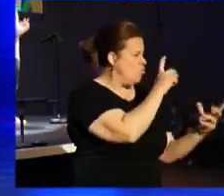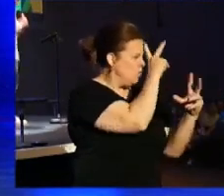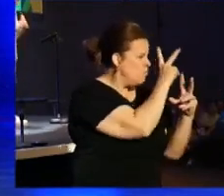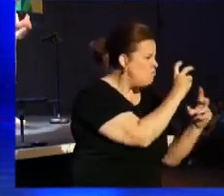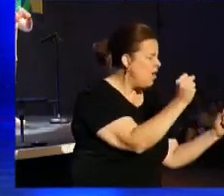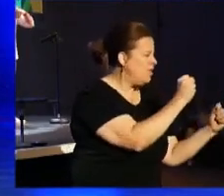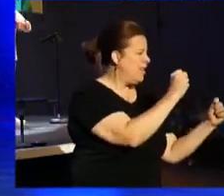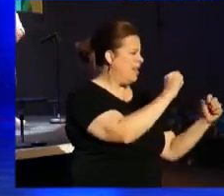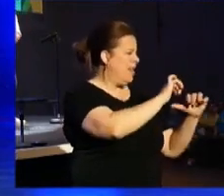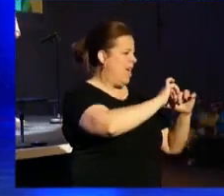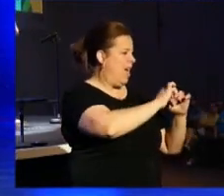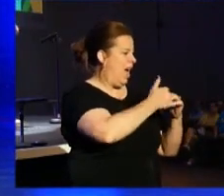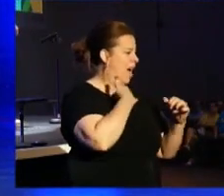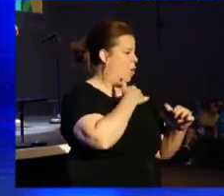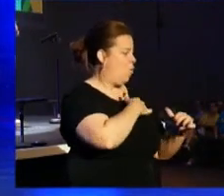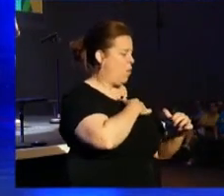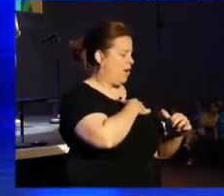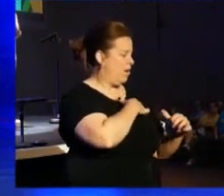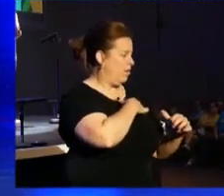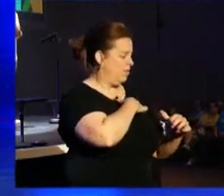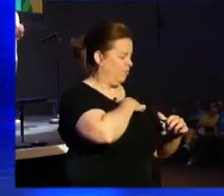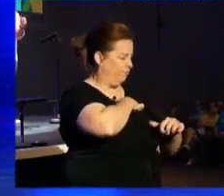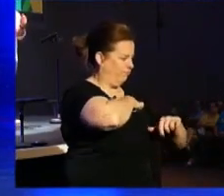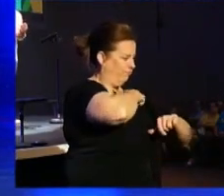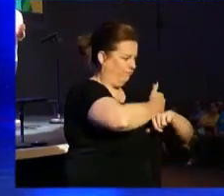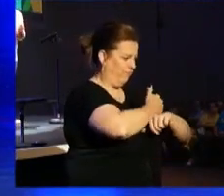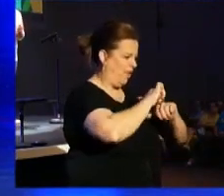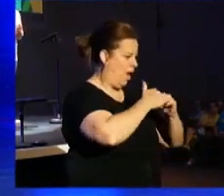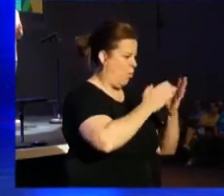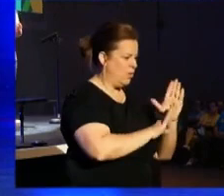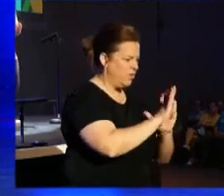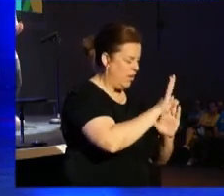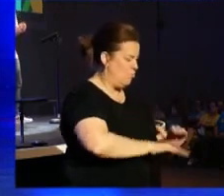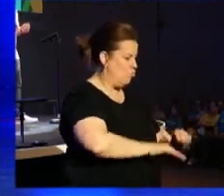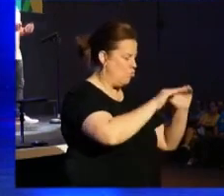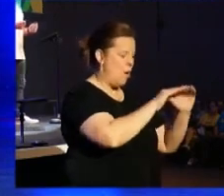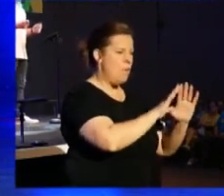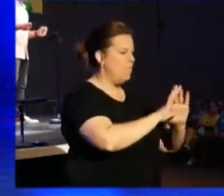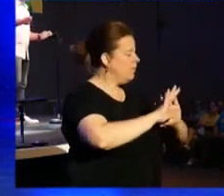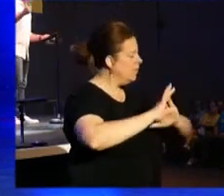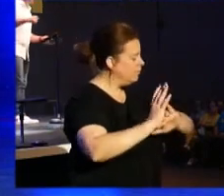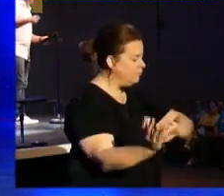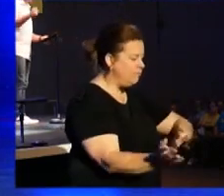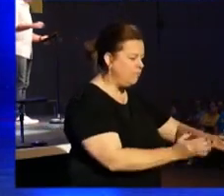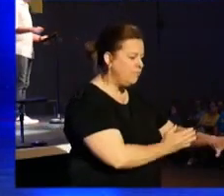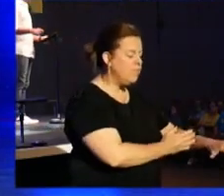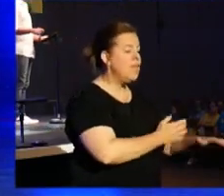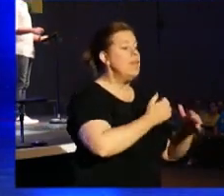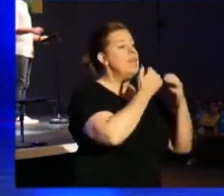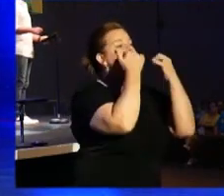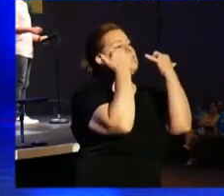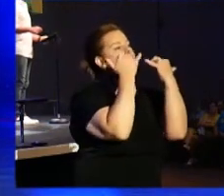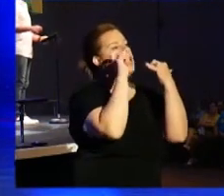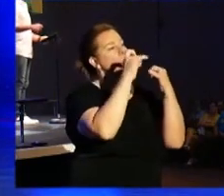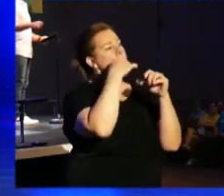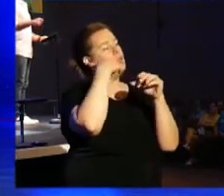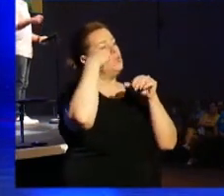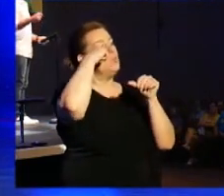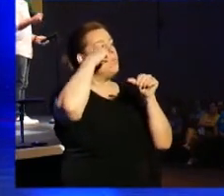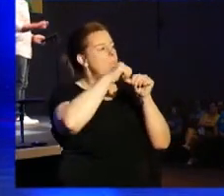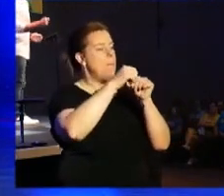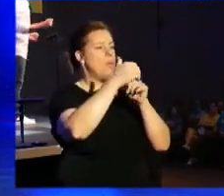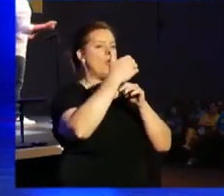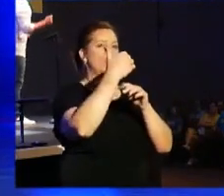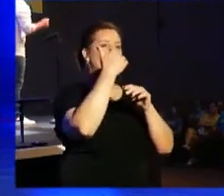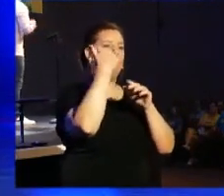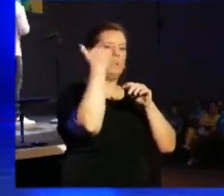dependent on how we're wired. Maybe today, we just need to remind ourselves of